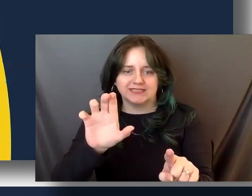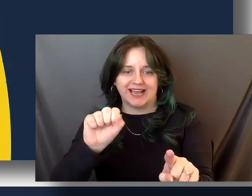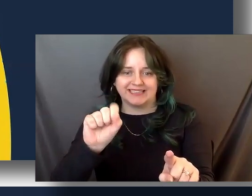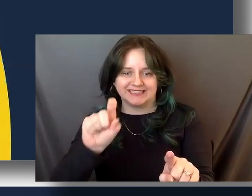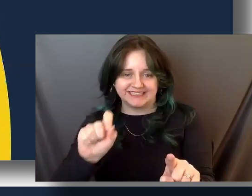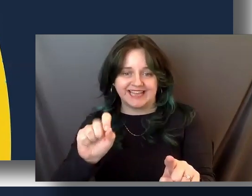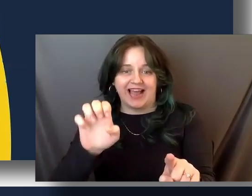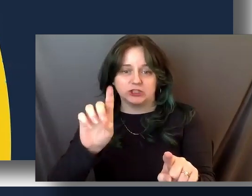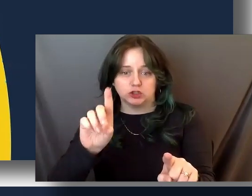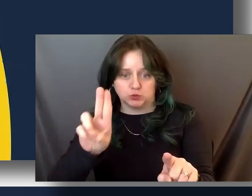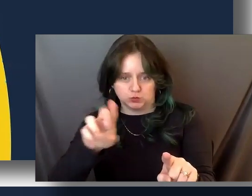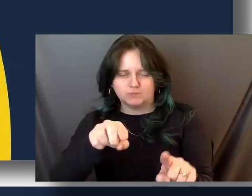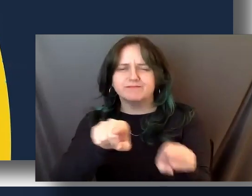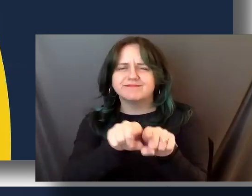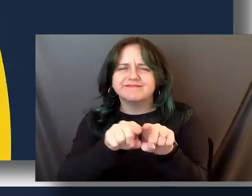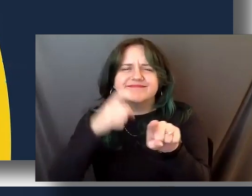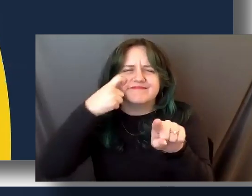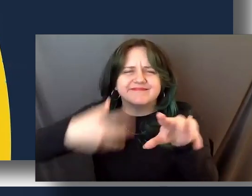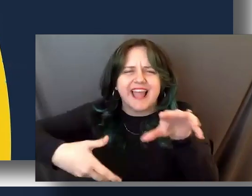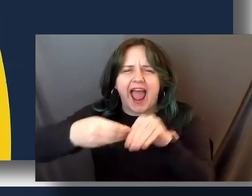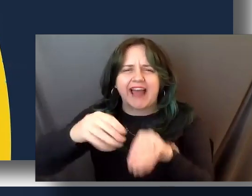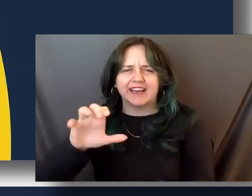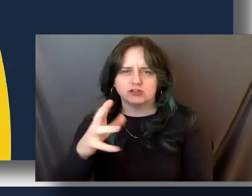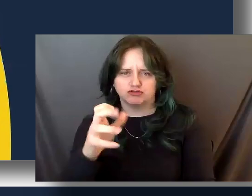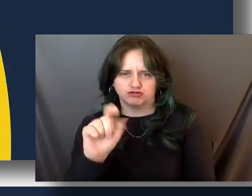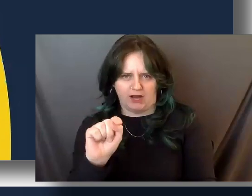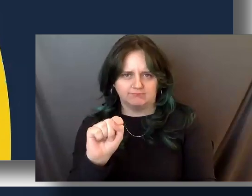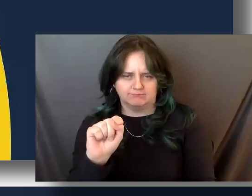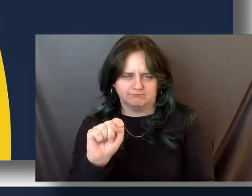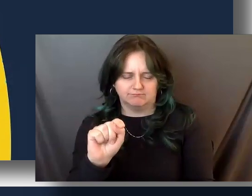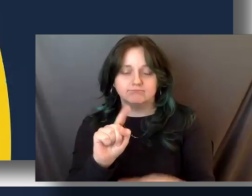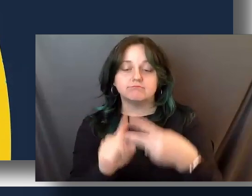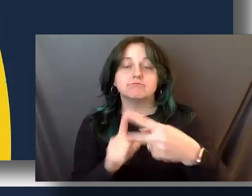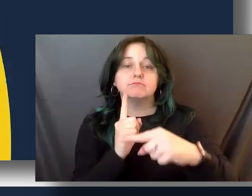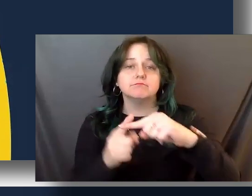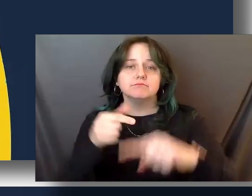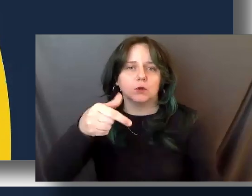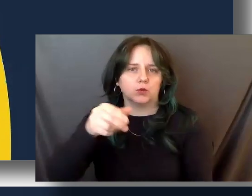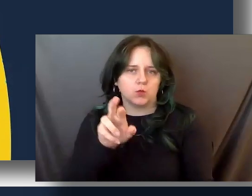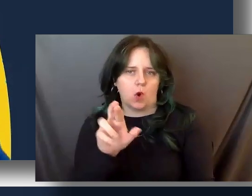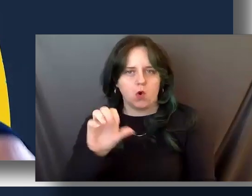which we have also provided in the chat, and at the QR code on the screen.